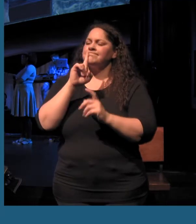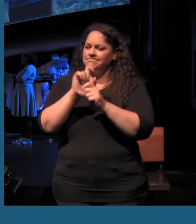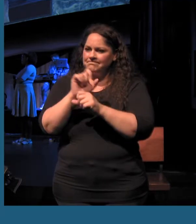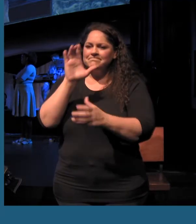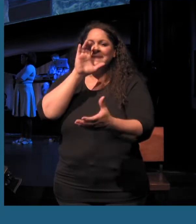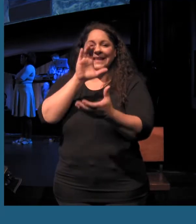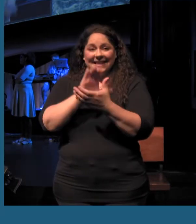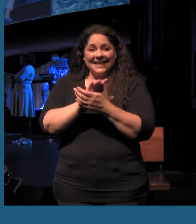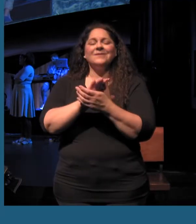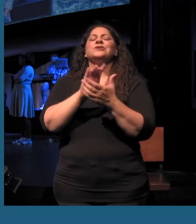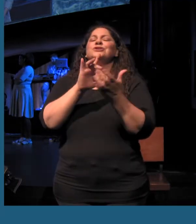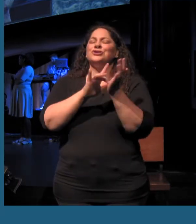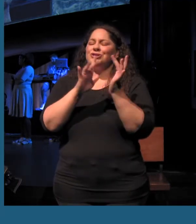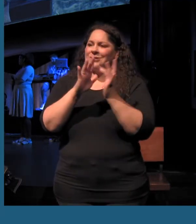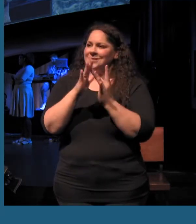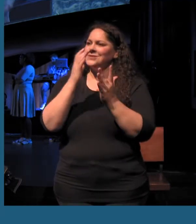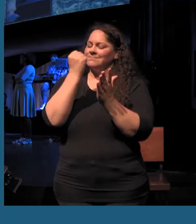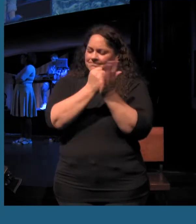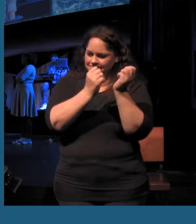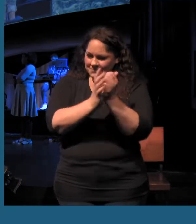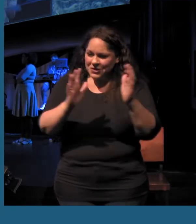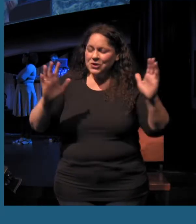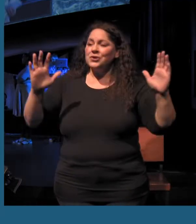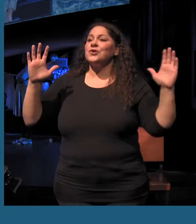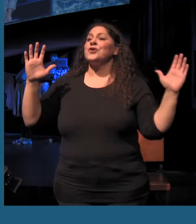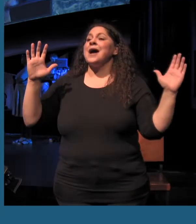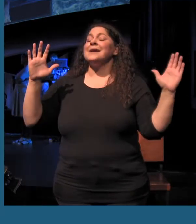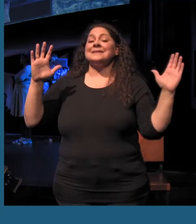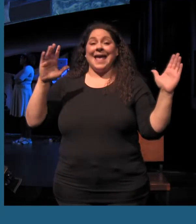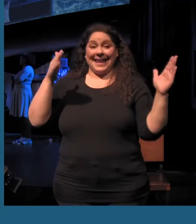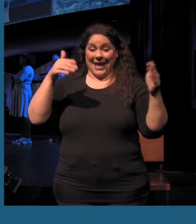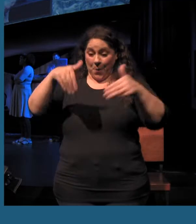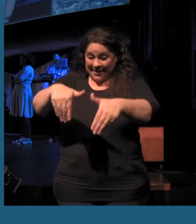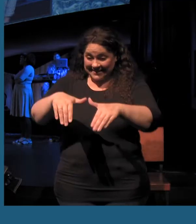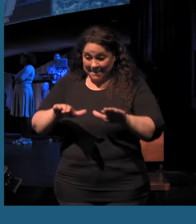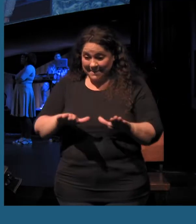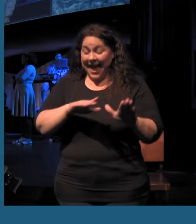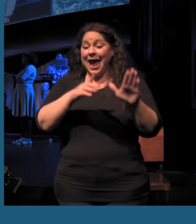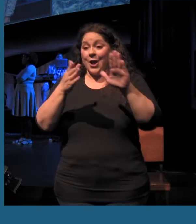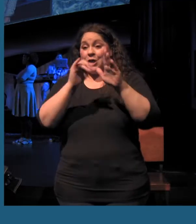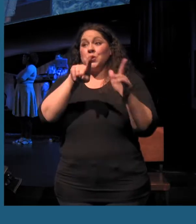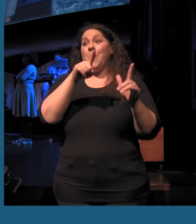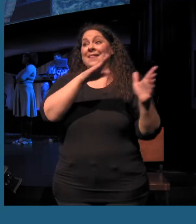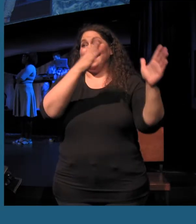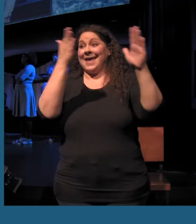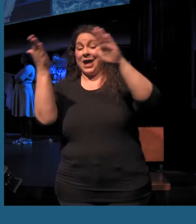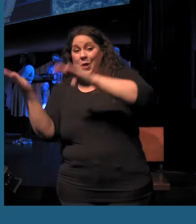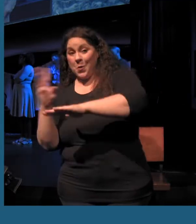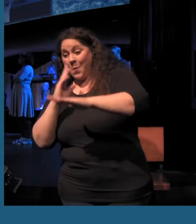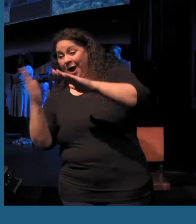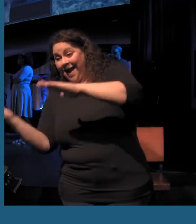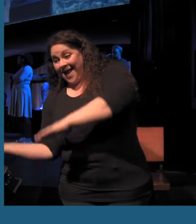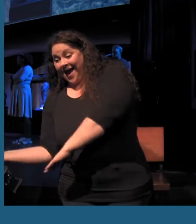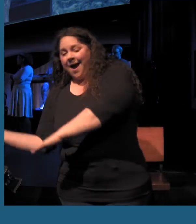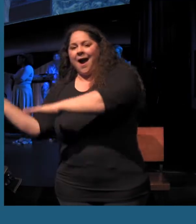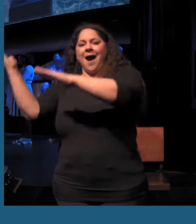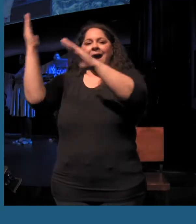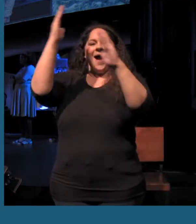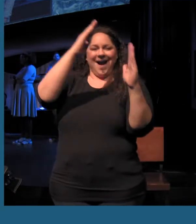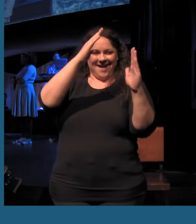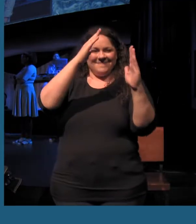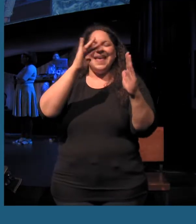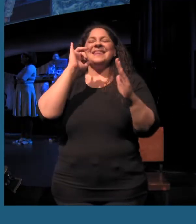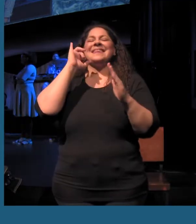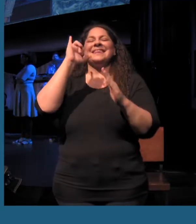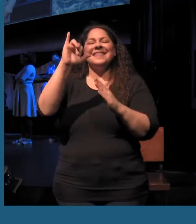and was buried. And as they go under the water, and then they come out of the water celebrating the resurrection power, which is what changes